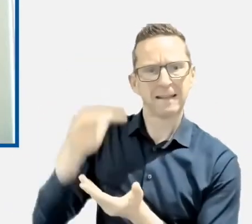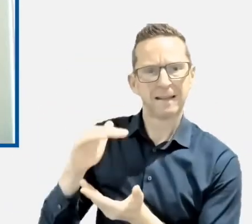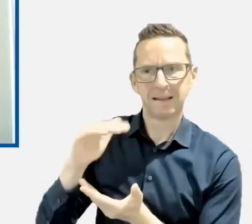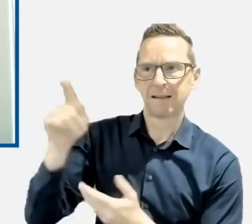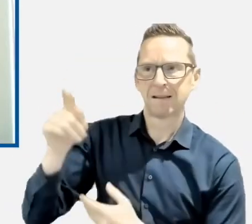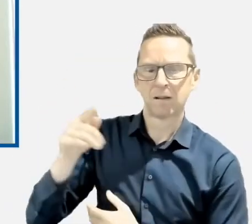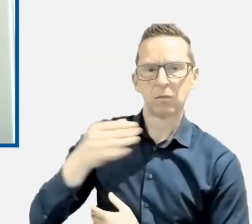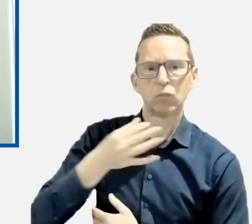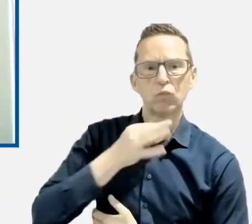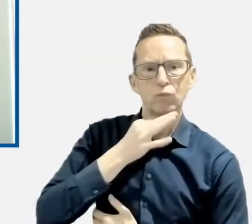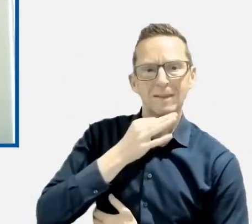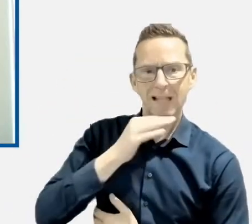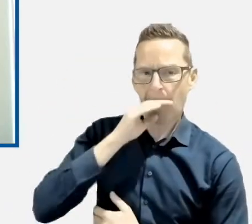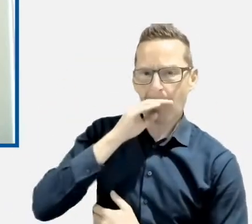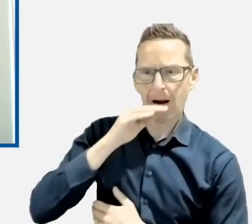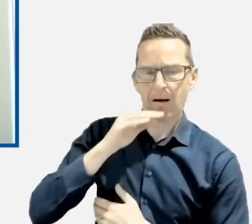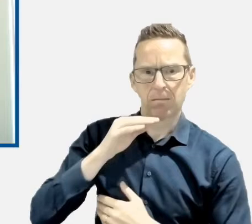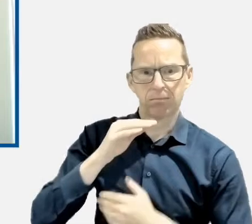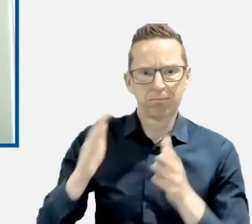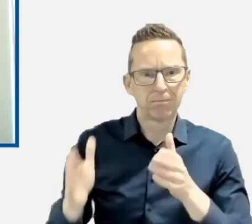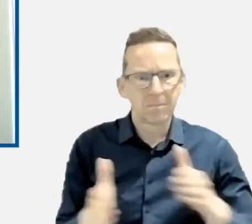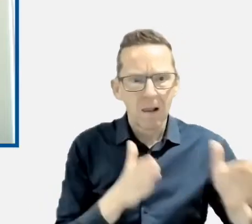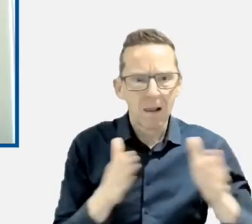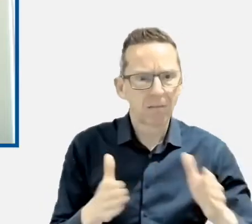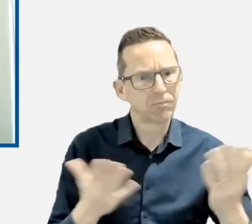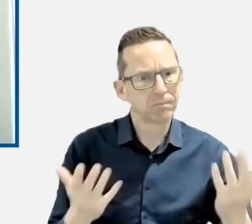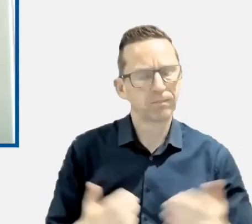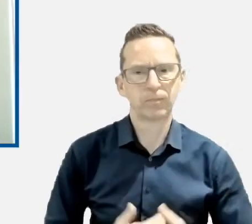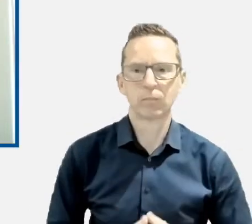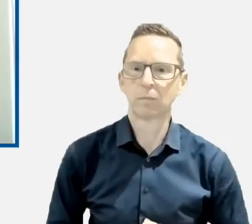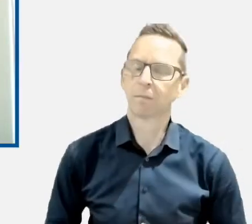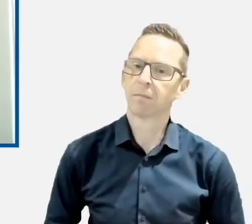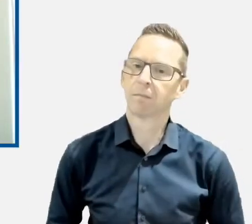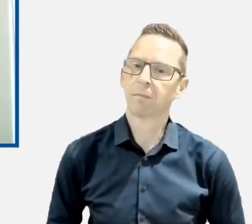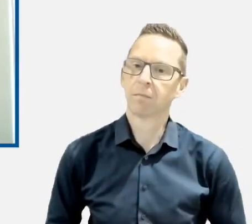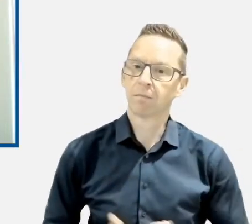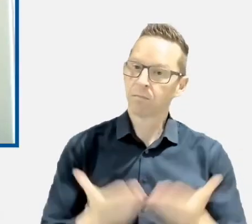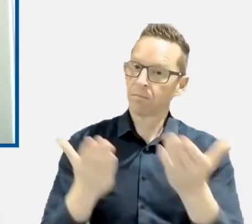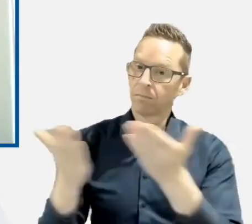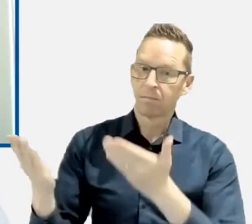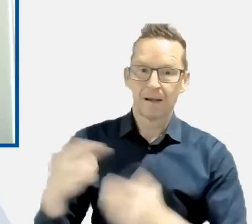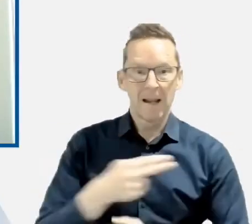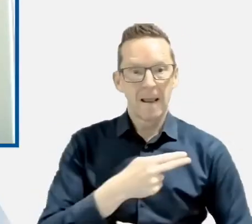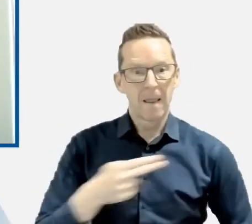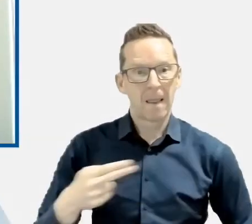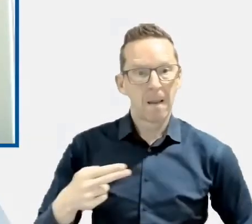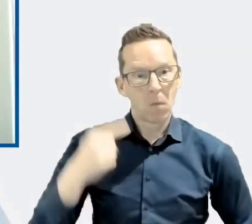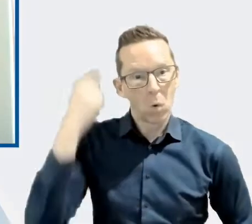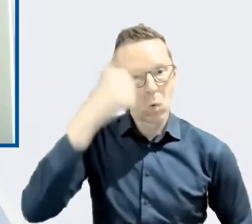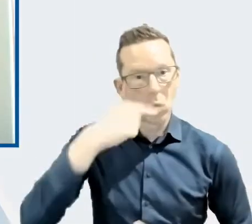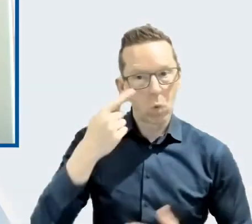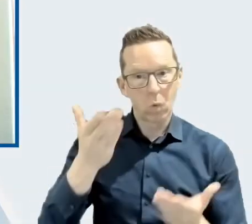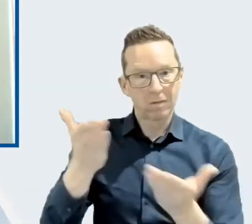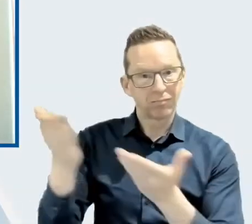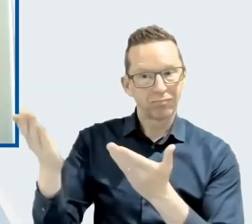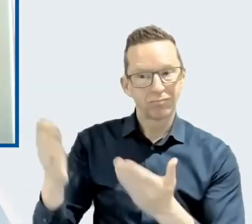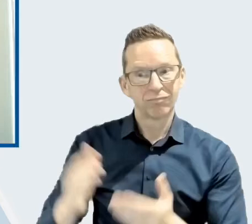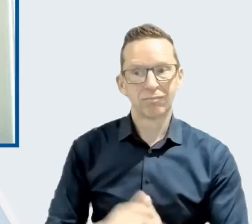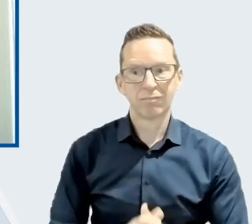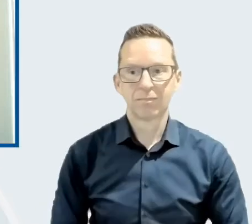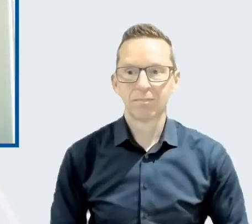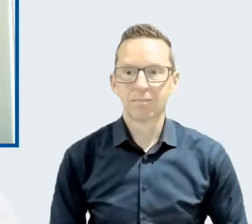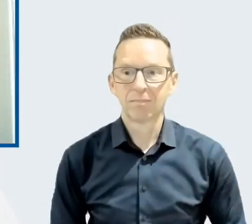of the 4 speakers to briefly introduce yourselves, please. Okay, Johan, you can please go ahead.